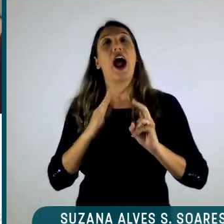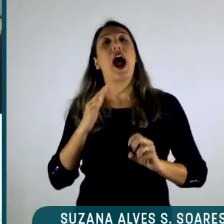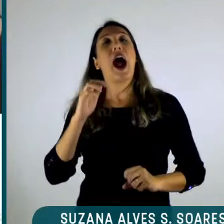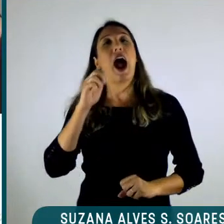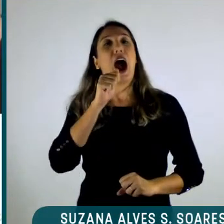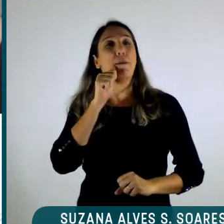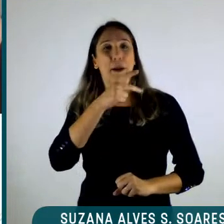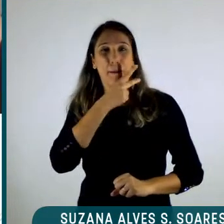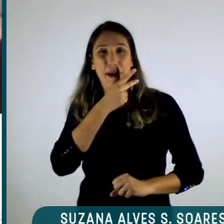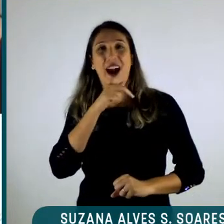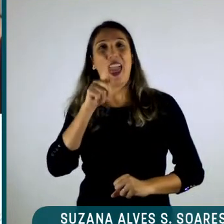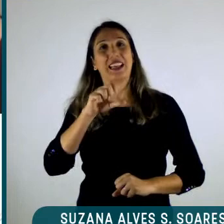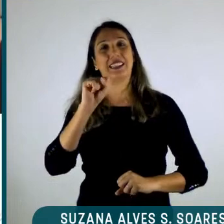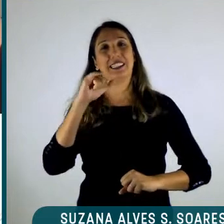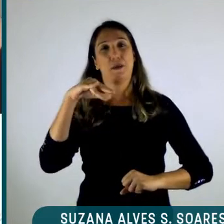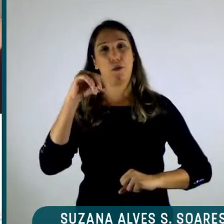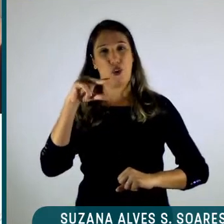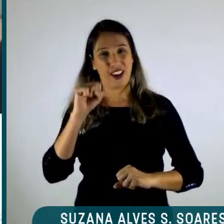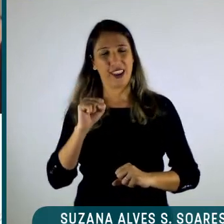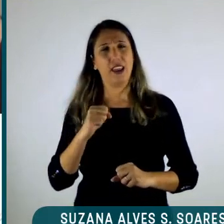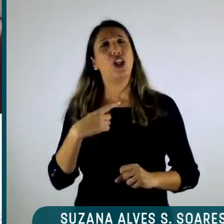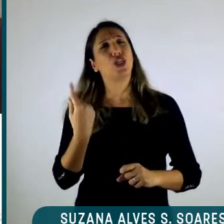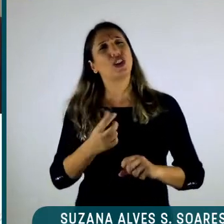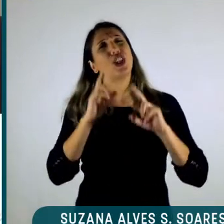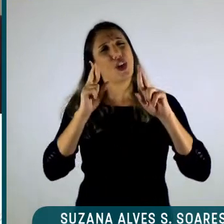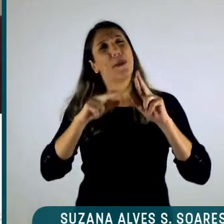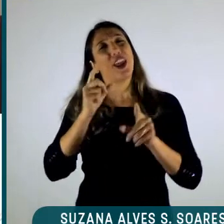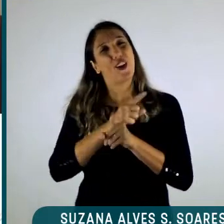of Amapá and north of Pará state, Simone Caetu.